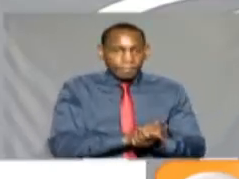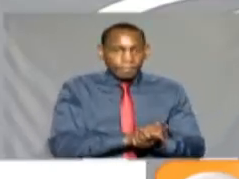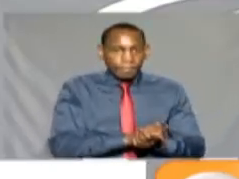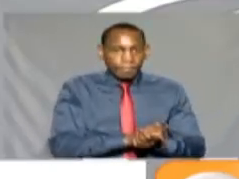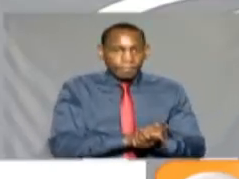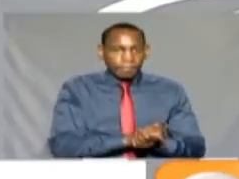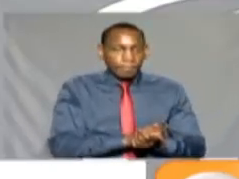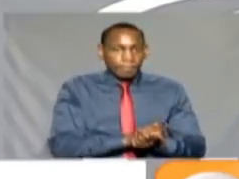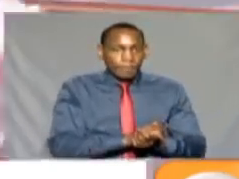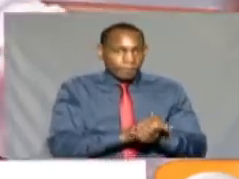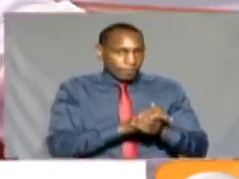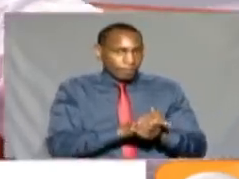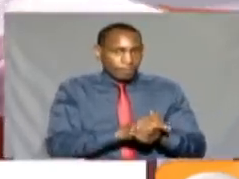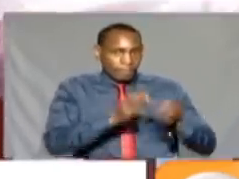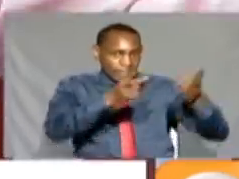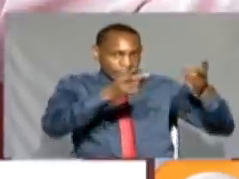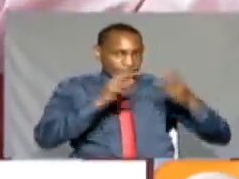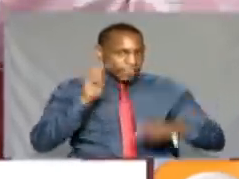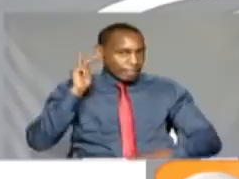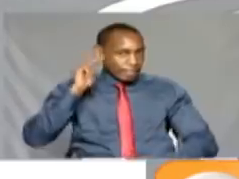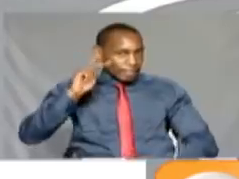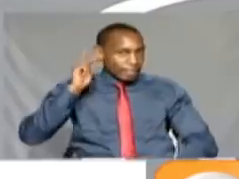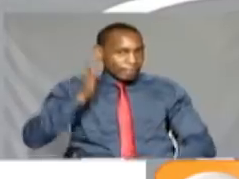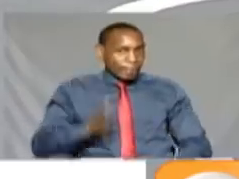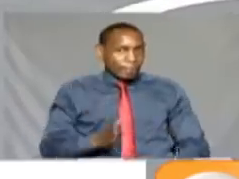Kisses, Nyamasa.